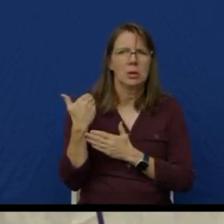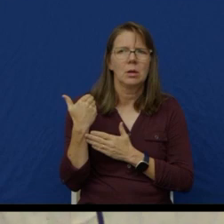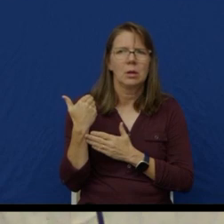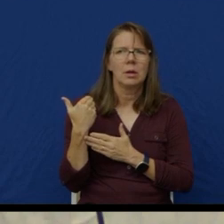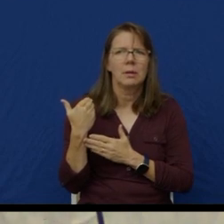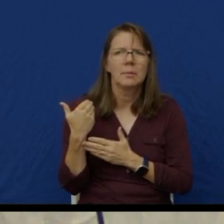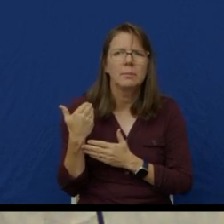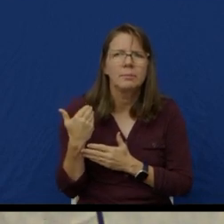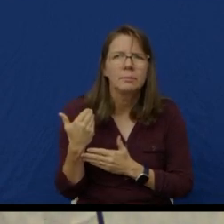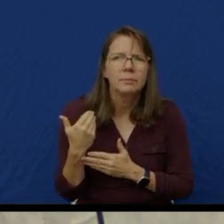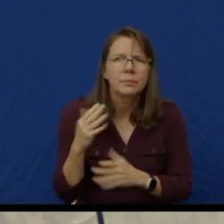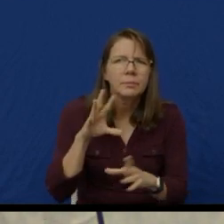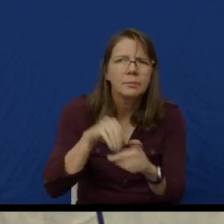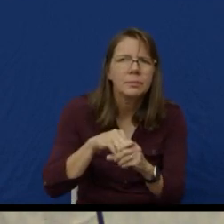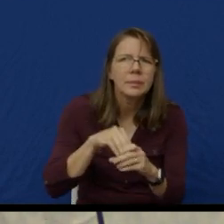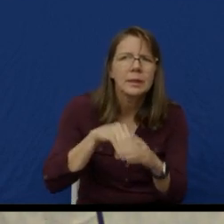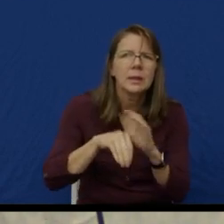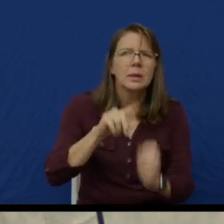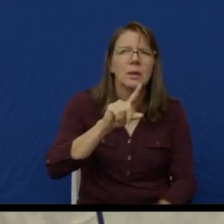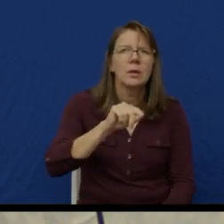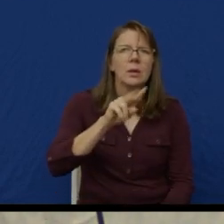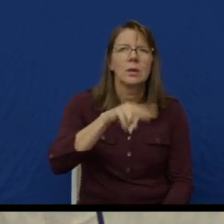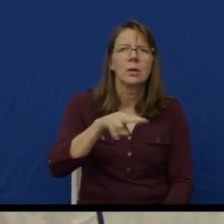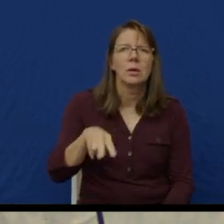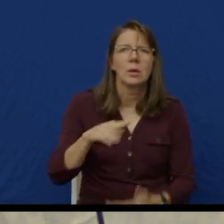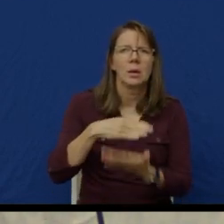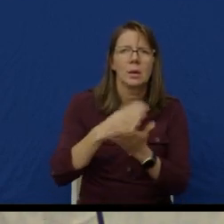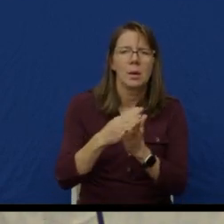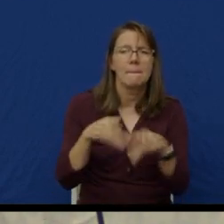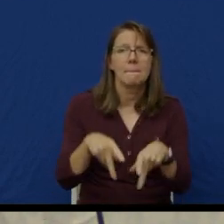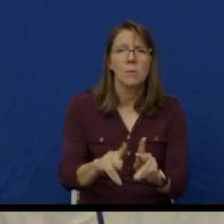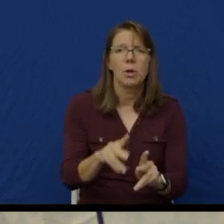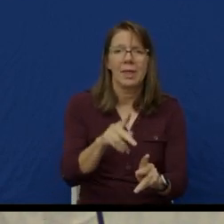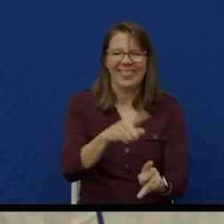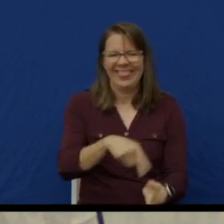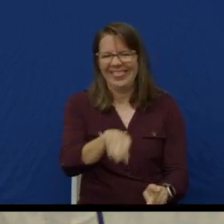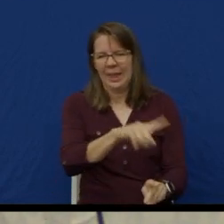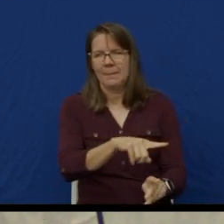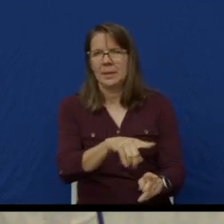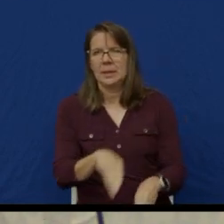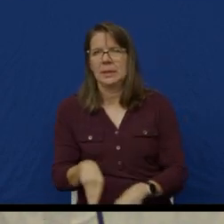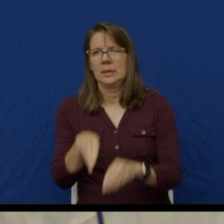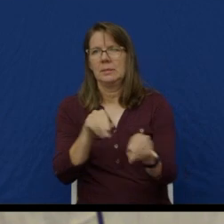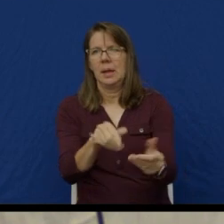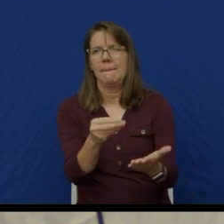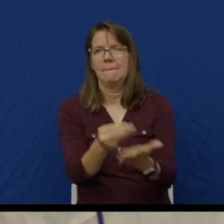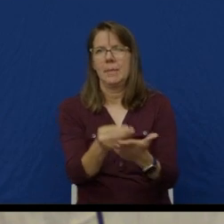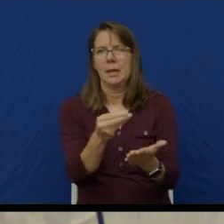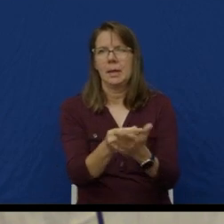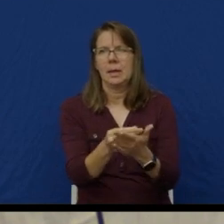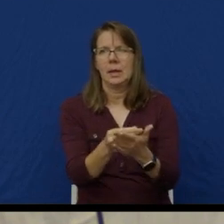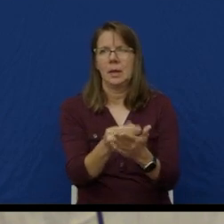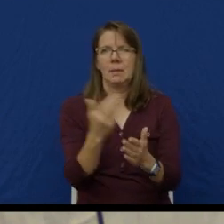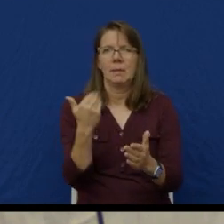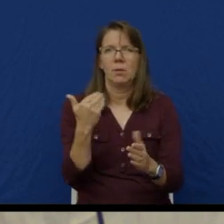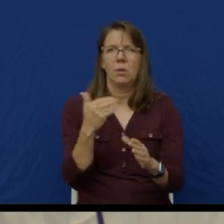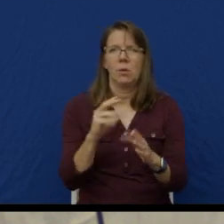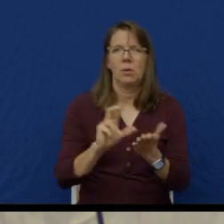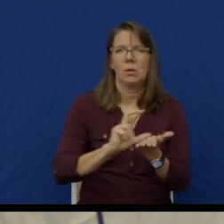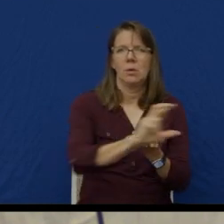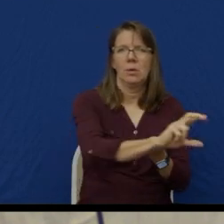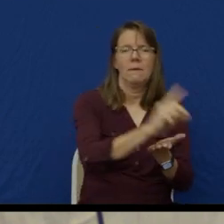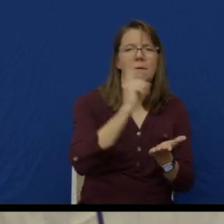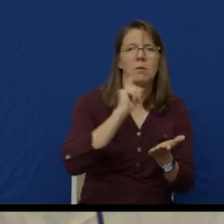here. Included in the 22 budget that would allow them to spend money that was appropriated for AP testing on